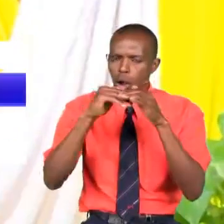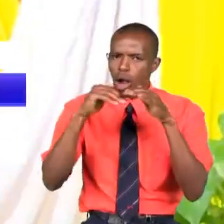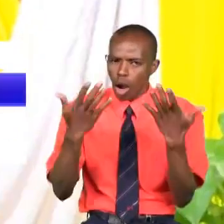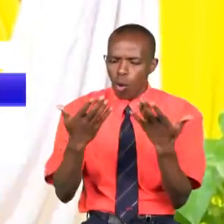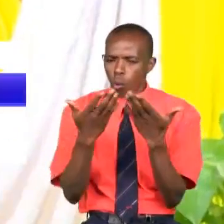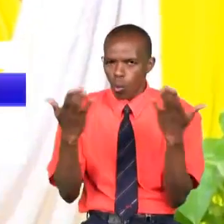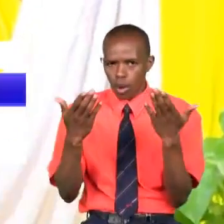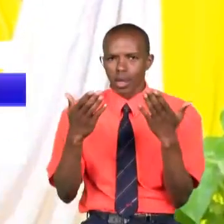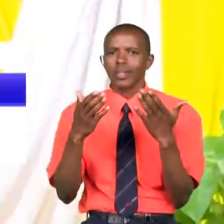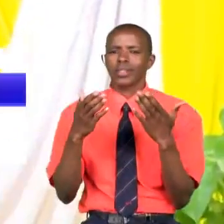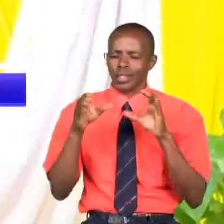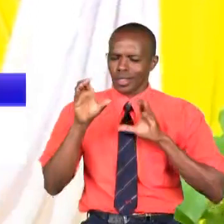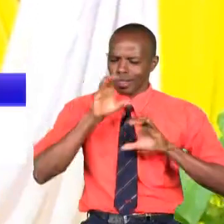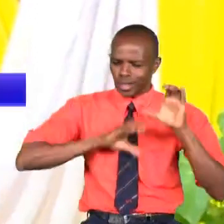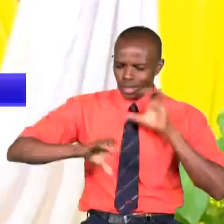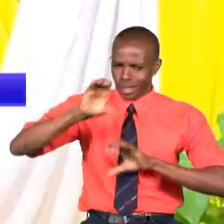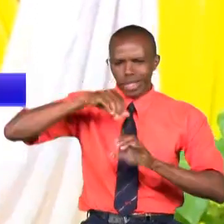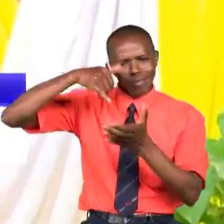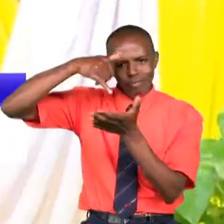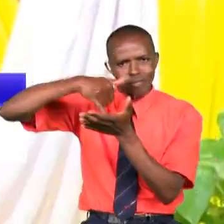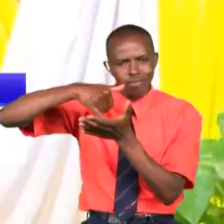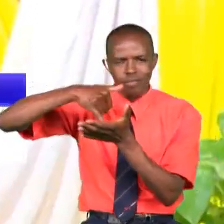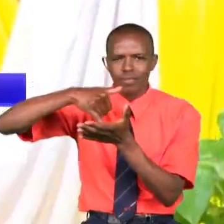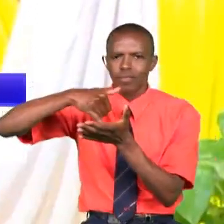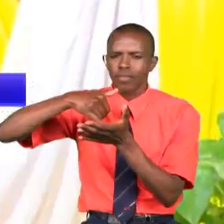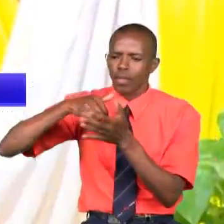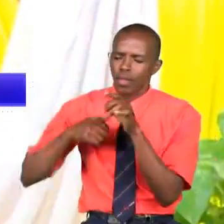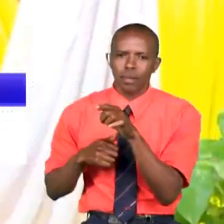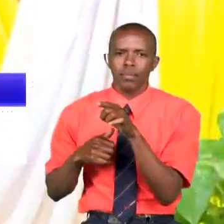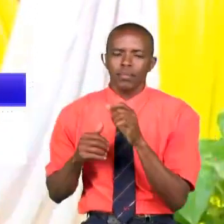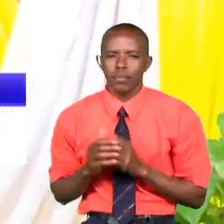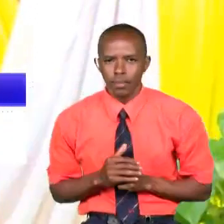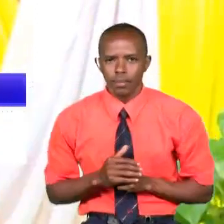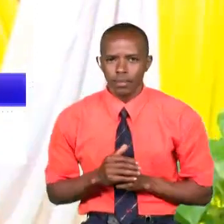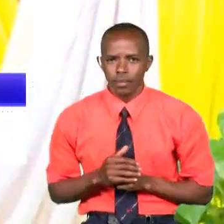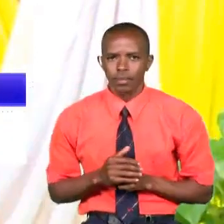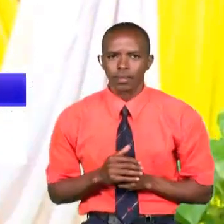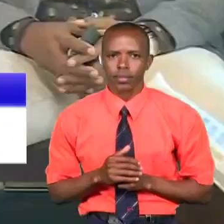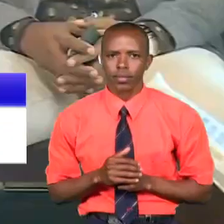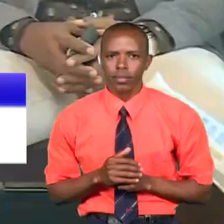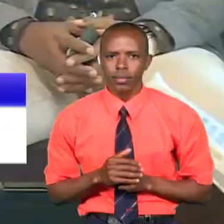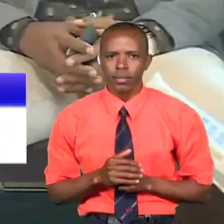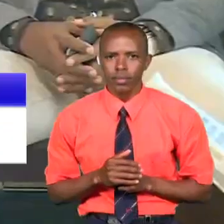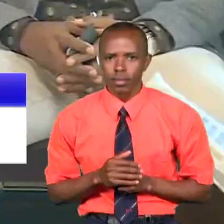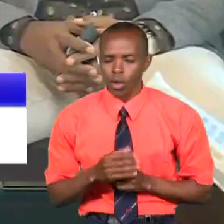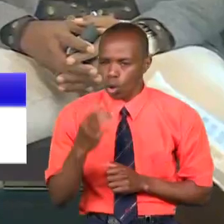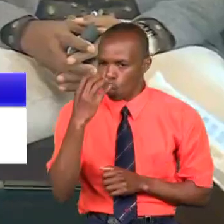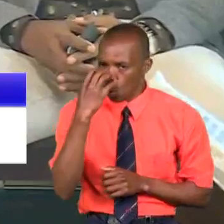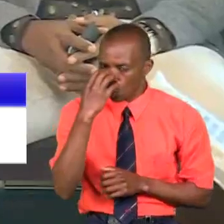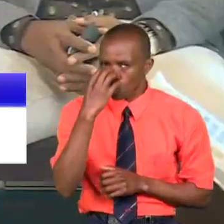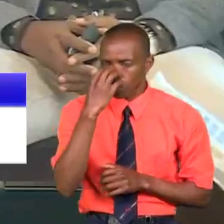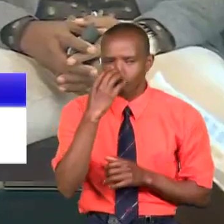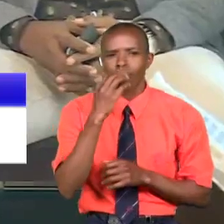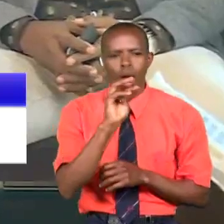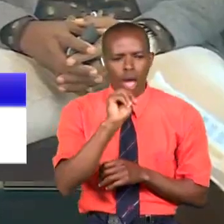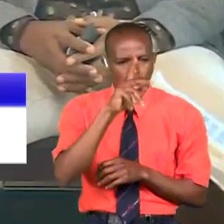platform where every citizen can be the best that they can. Ruto's allied members